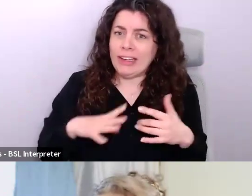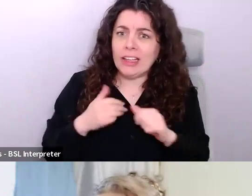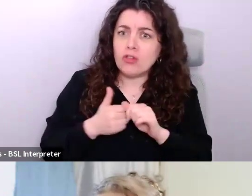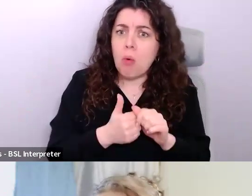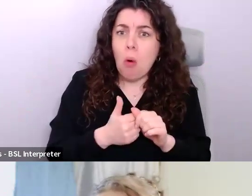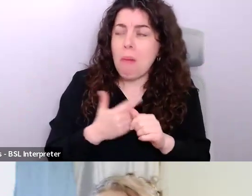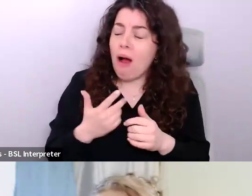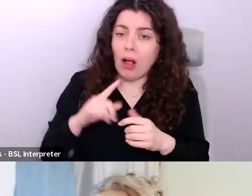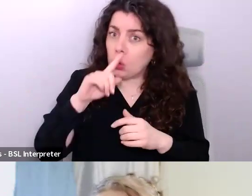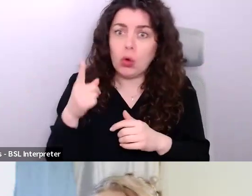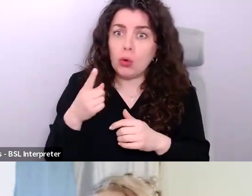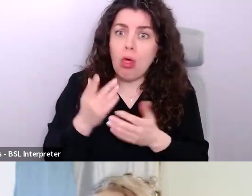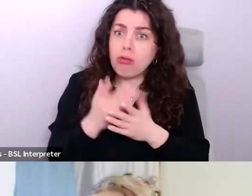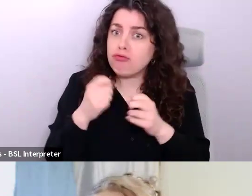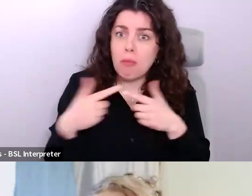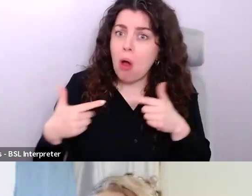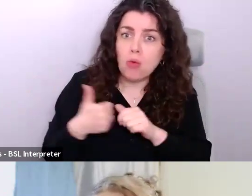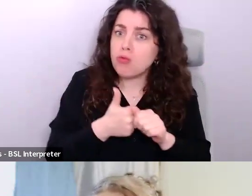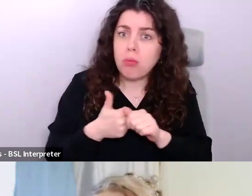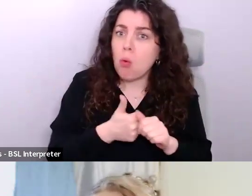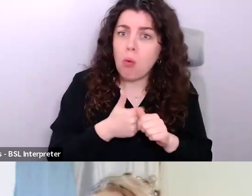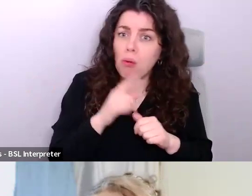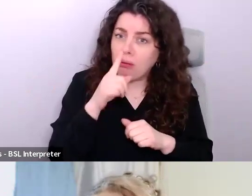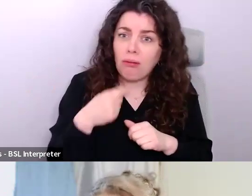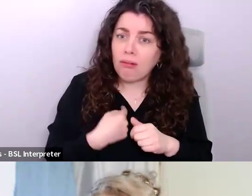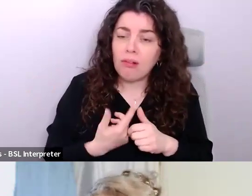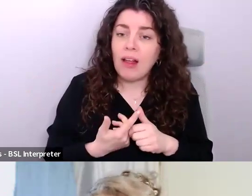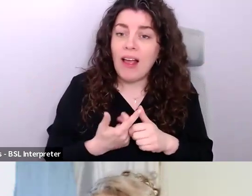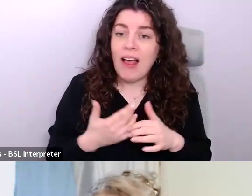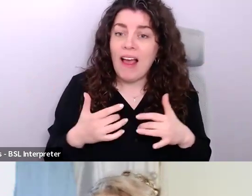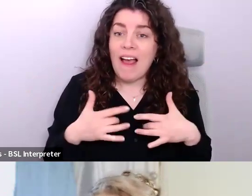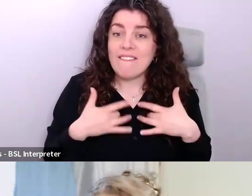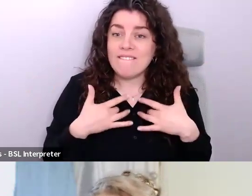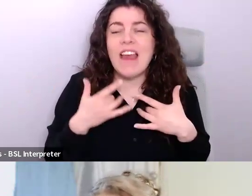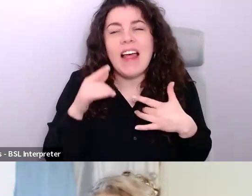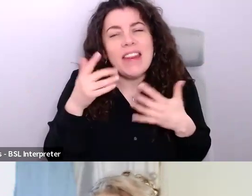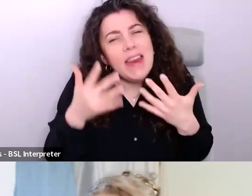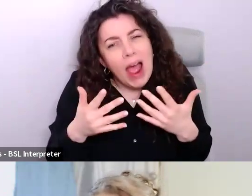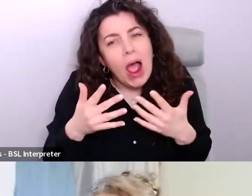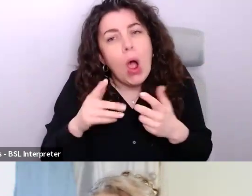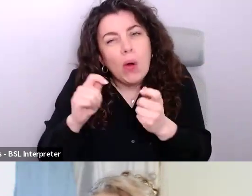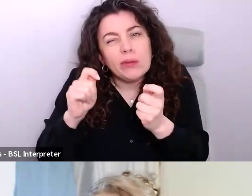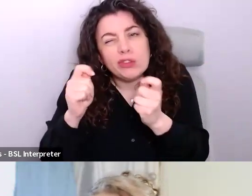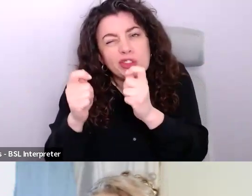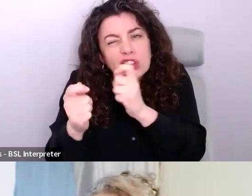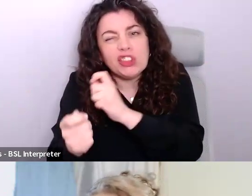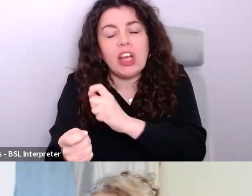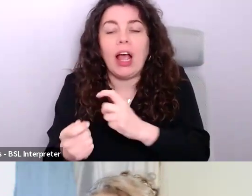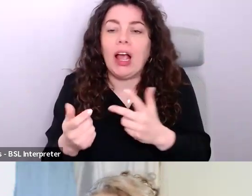working remotely. I believe that's changed now a little bit as people have